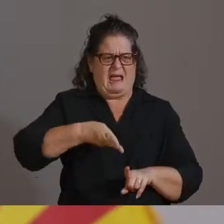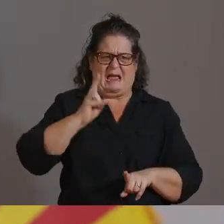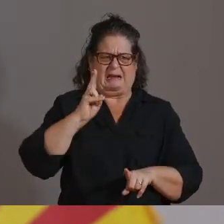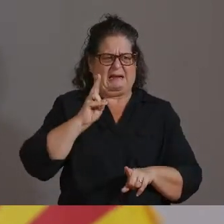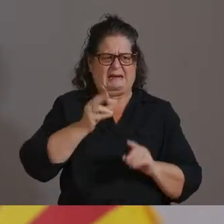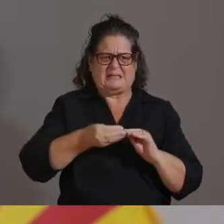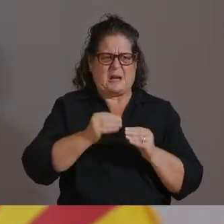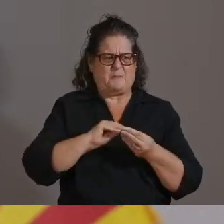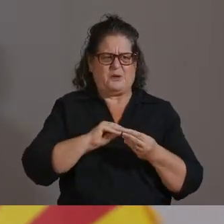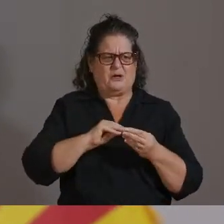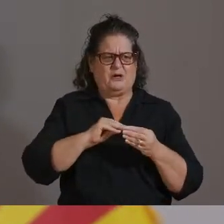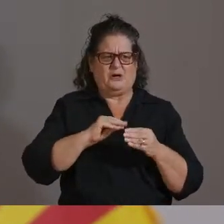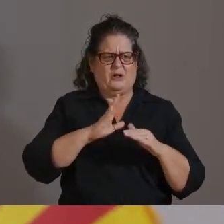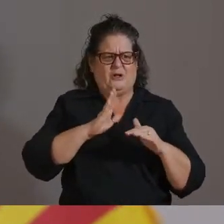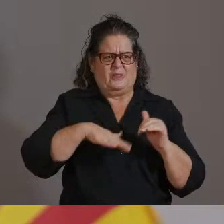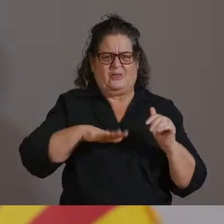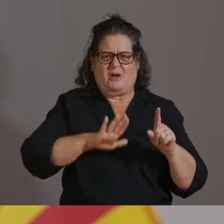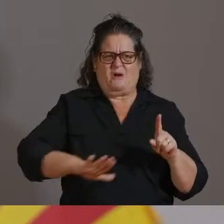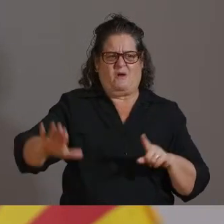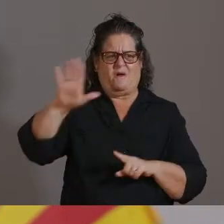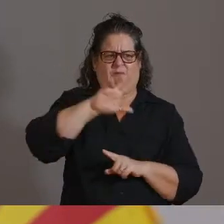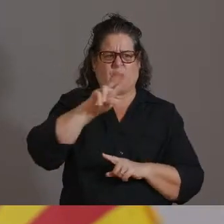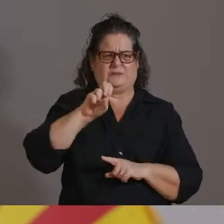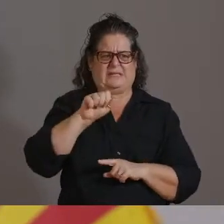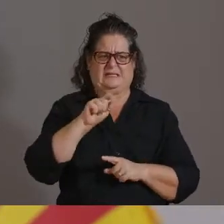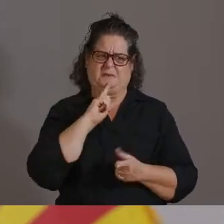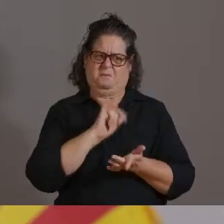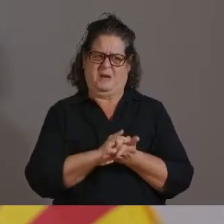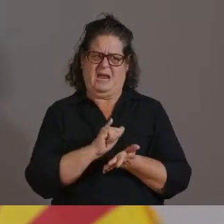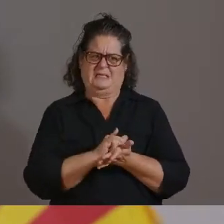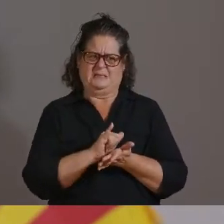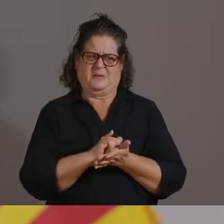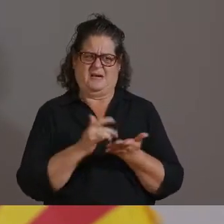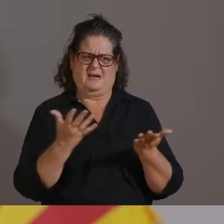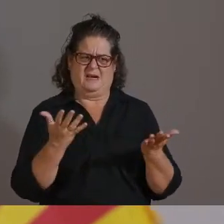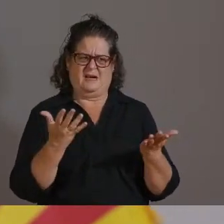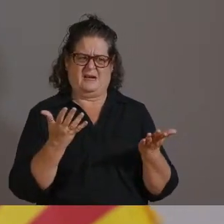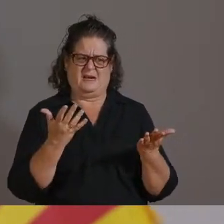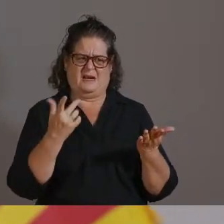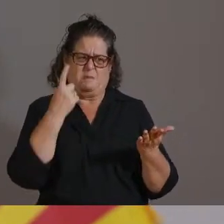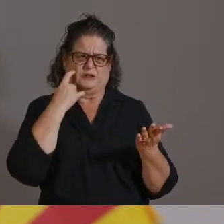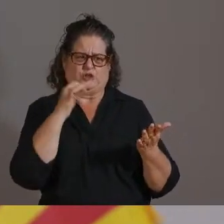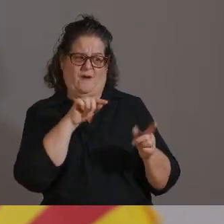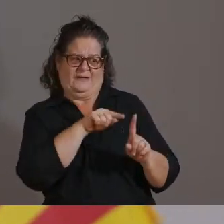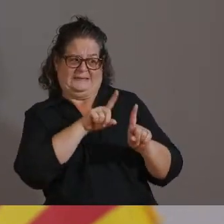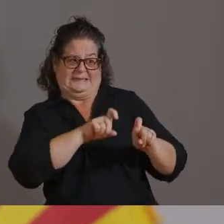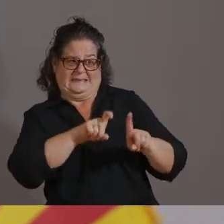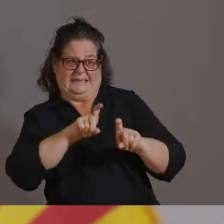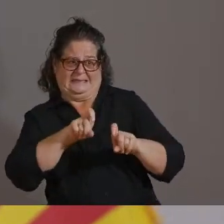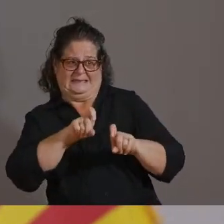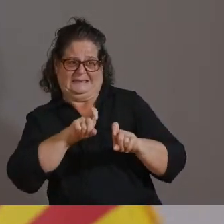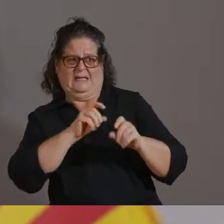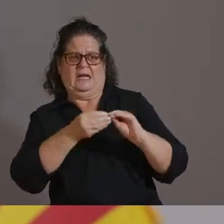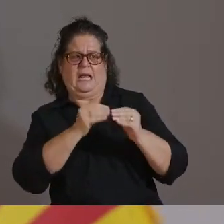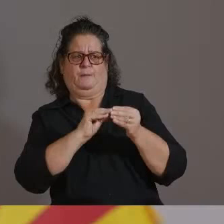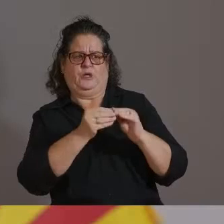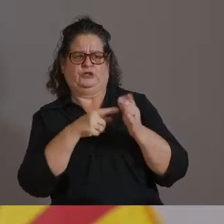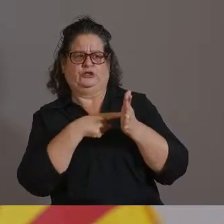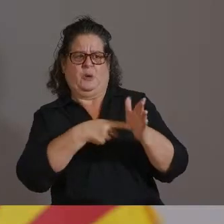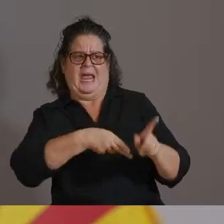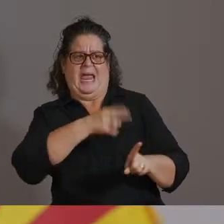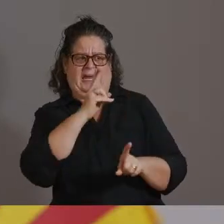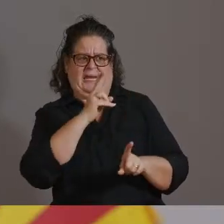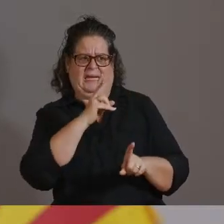can't just be that we're testing more, because it seems like more of our kids are getting seriously ill. It also has to do with how much of the data